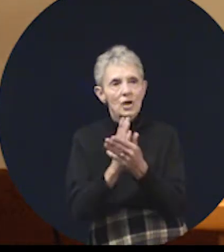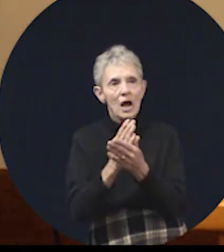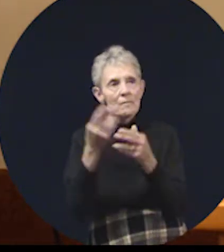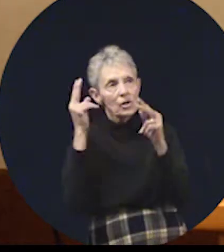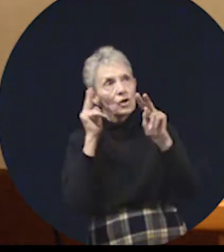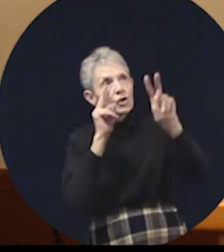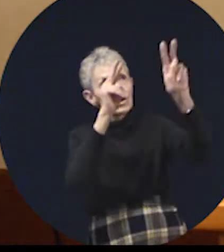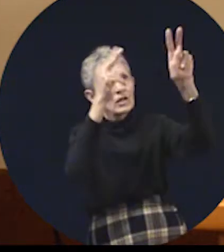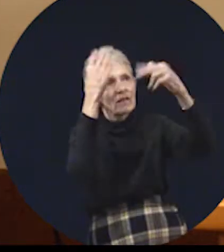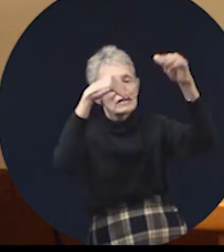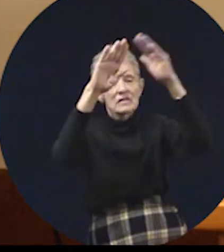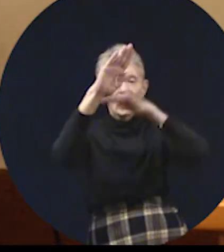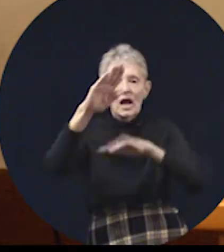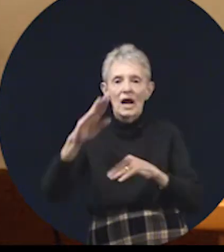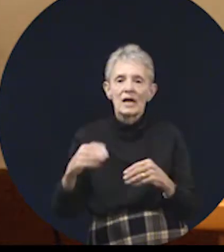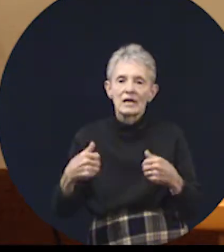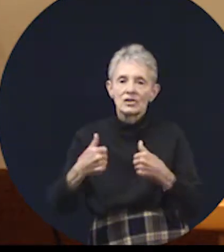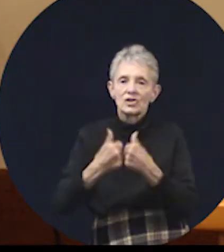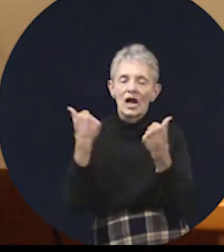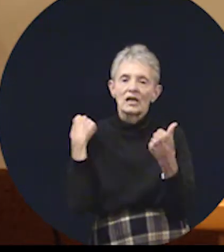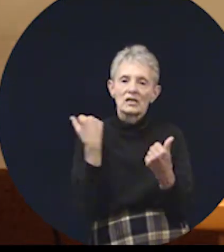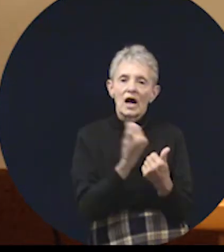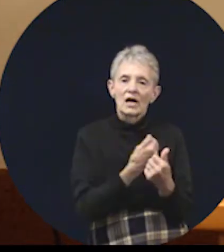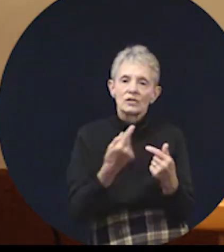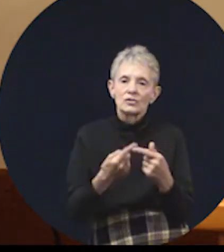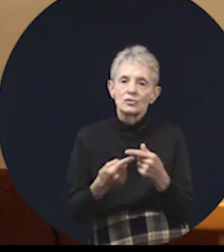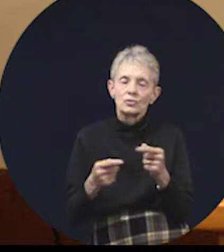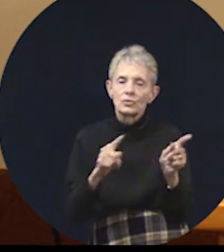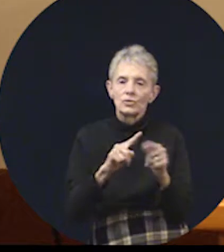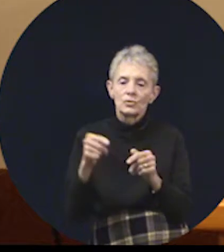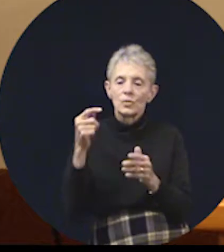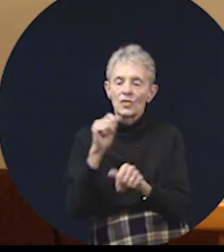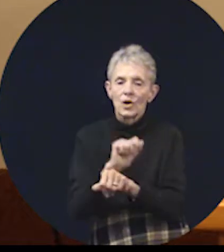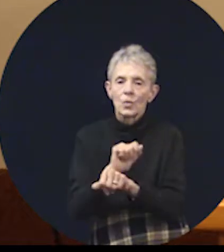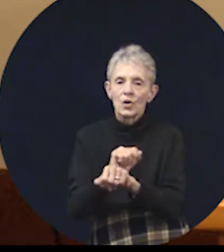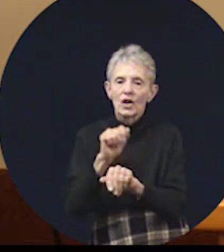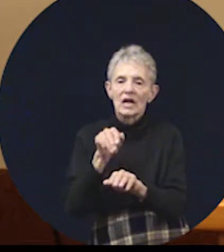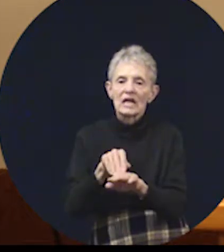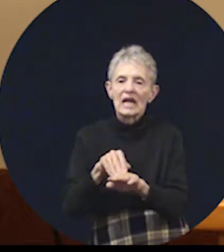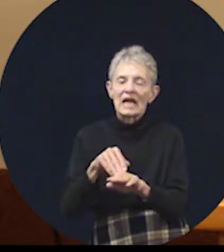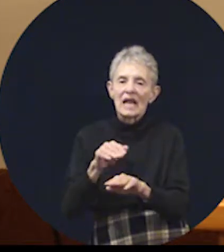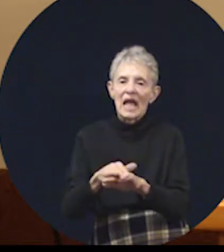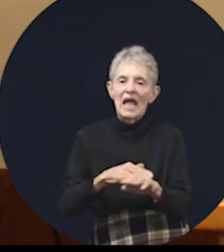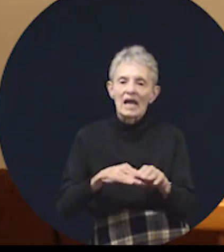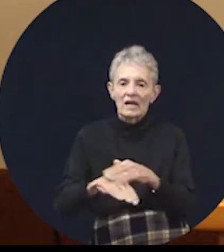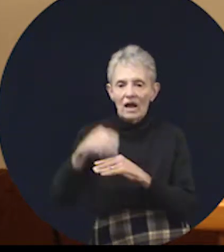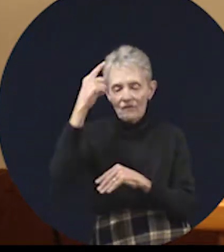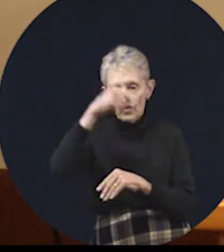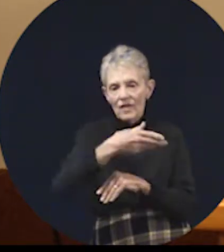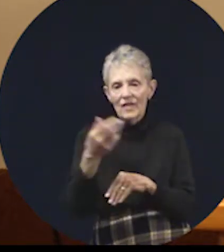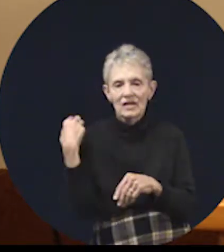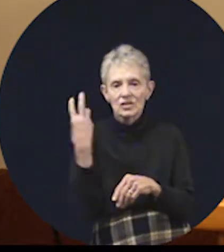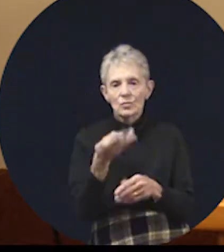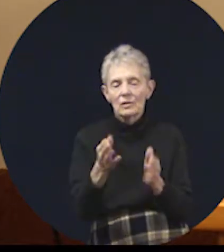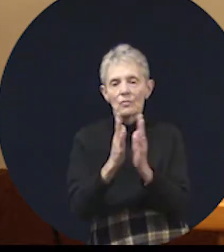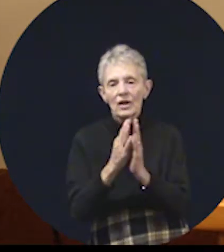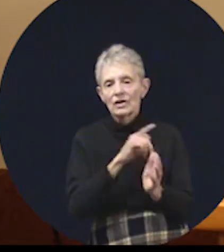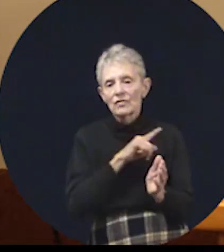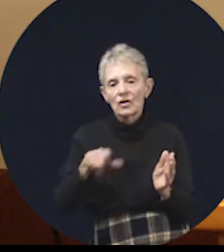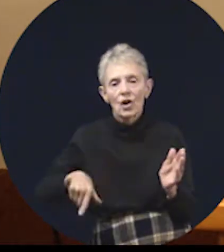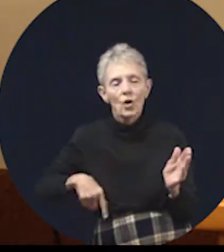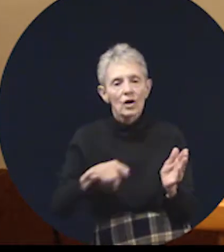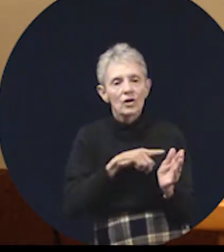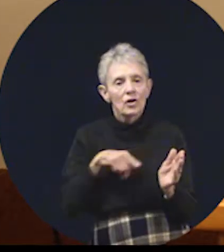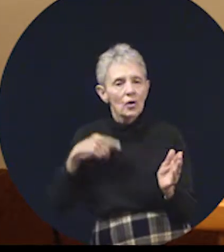and challenge us to undertake the work at hand, for this we pray to the Lord. Lord, hear our